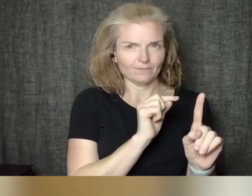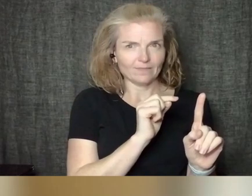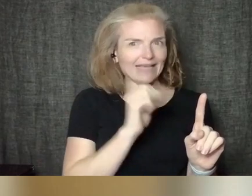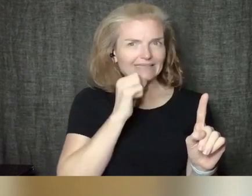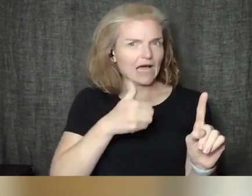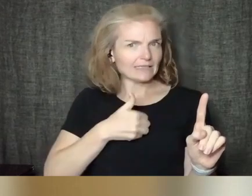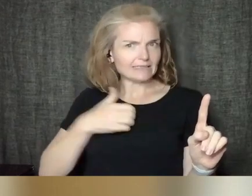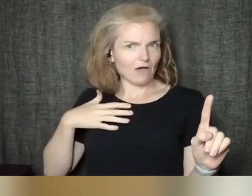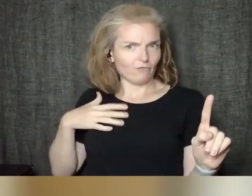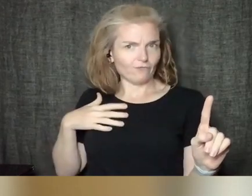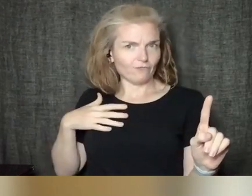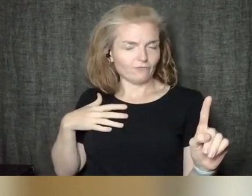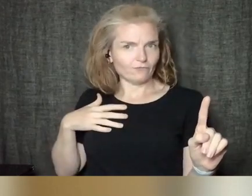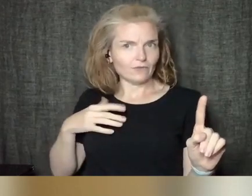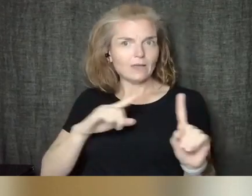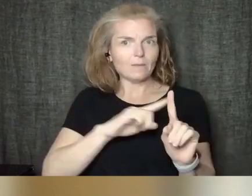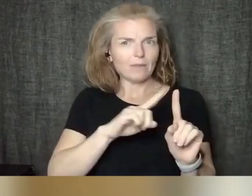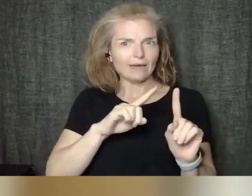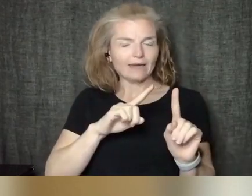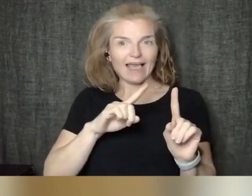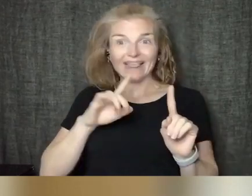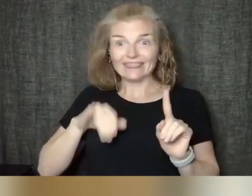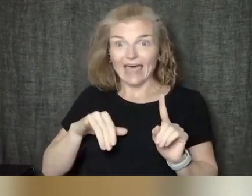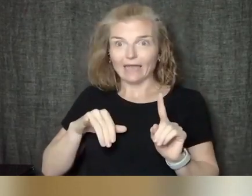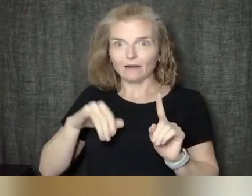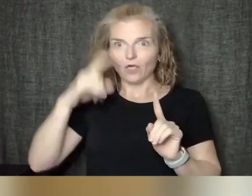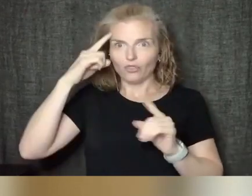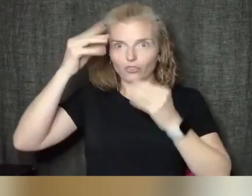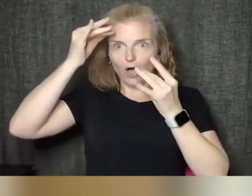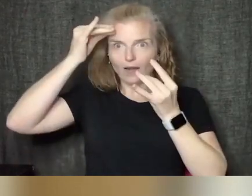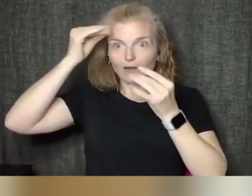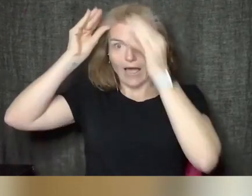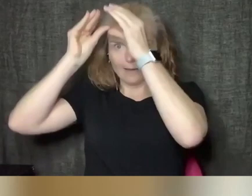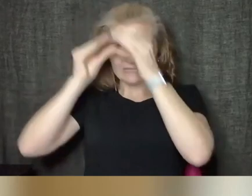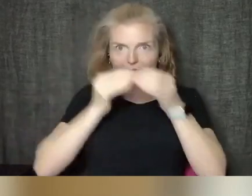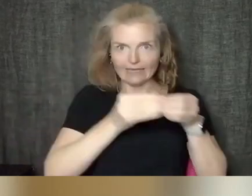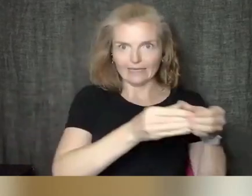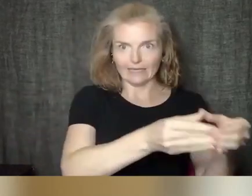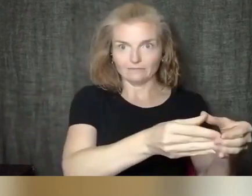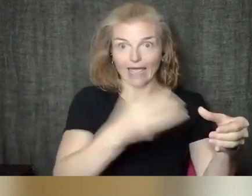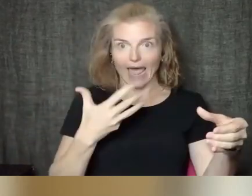not-self characteristic of mental experience.